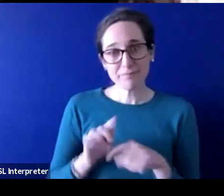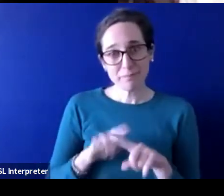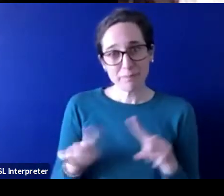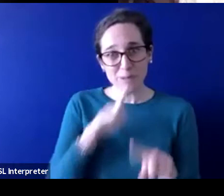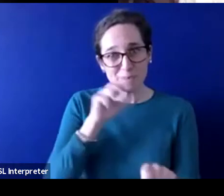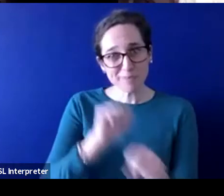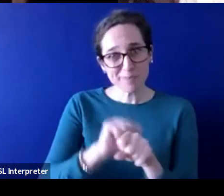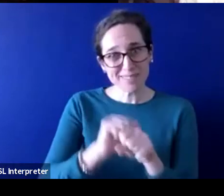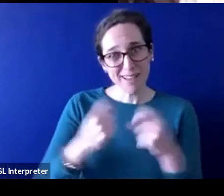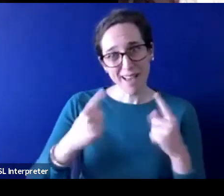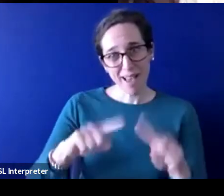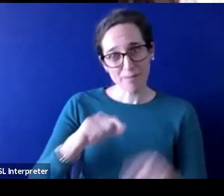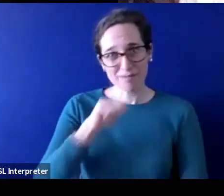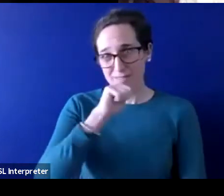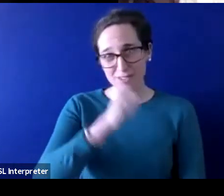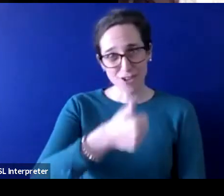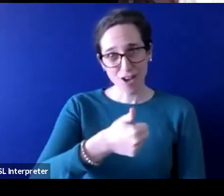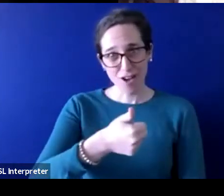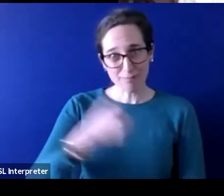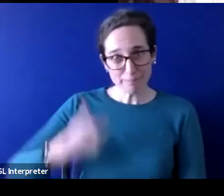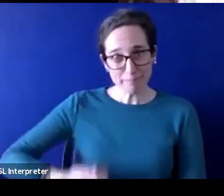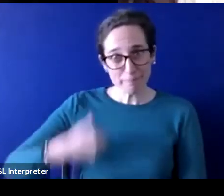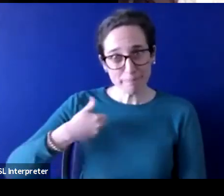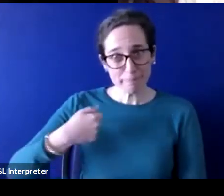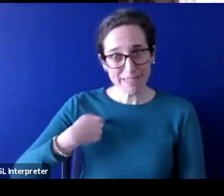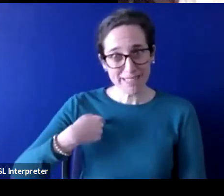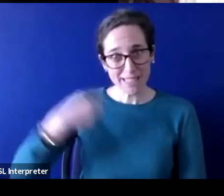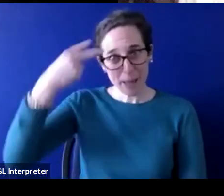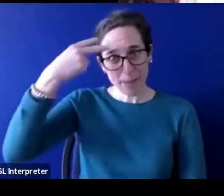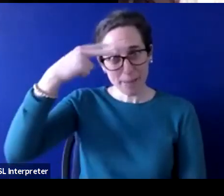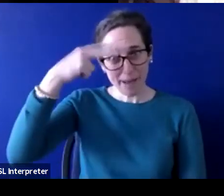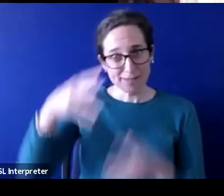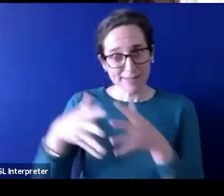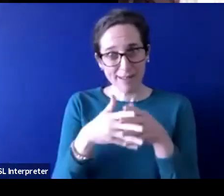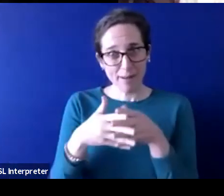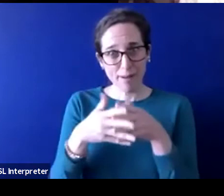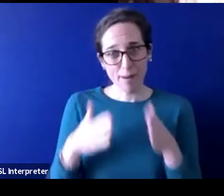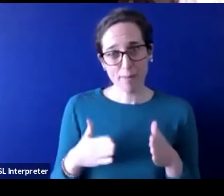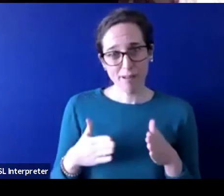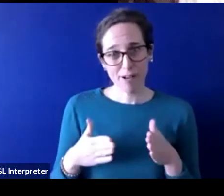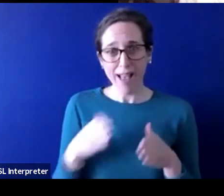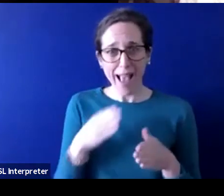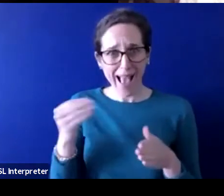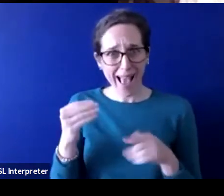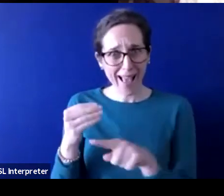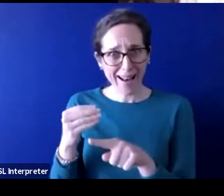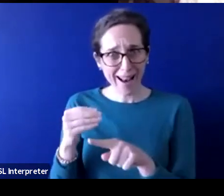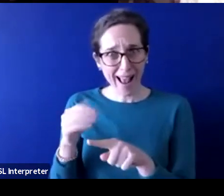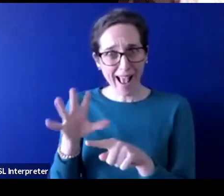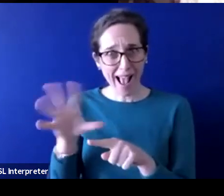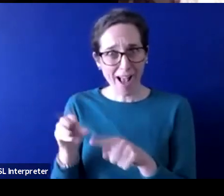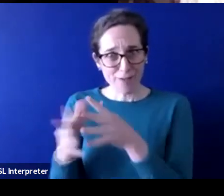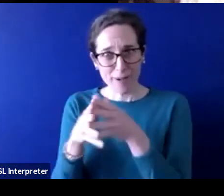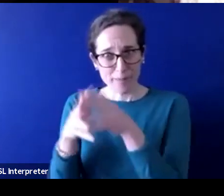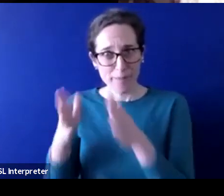us too, like for me, Mexican Americans are viewed as like, and African Americans too are not make it all the